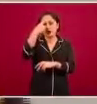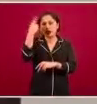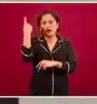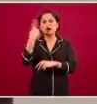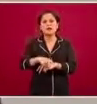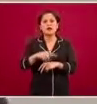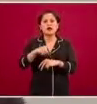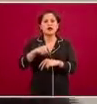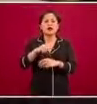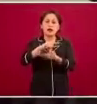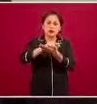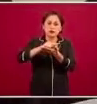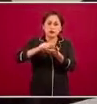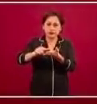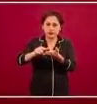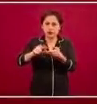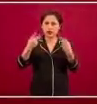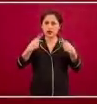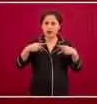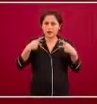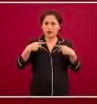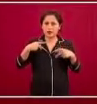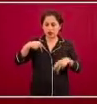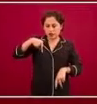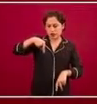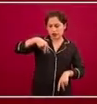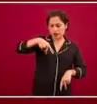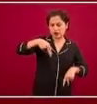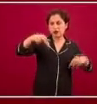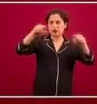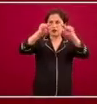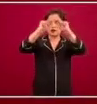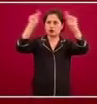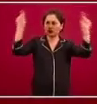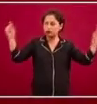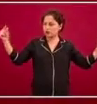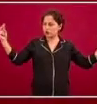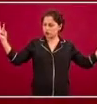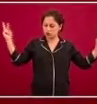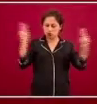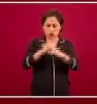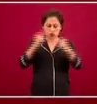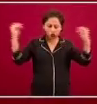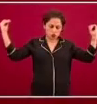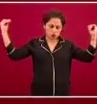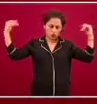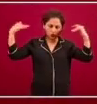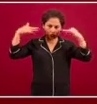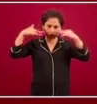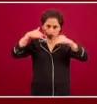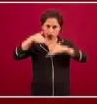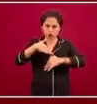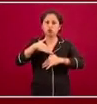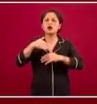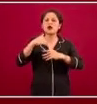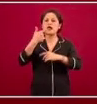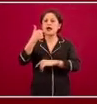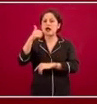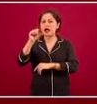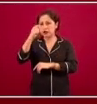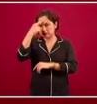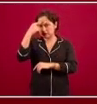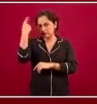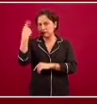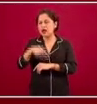apply some disinfectant or some antibacterial substance. So the person will go through the tunnel and then they will